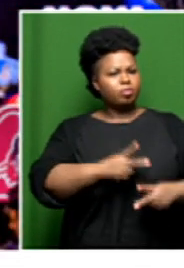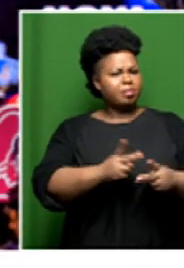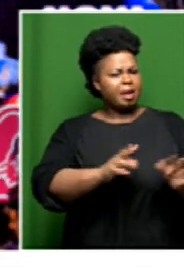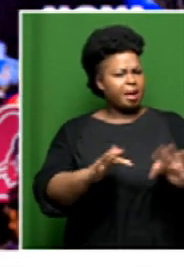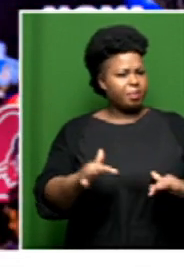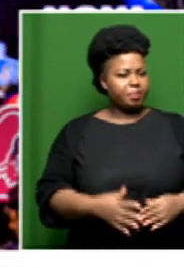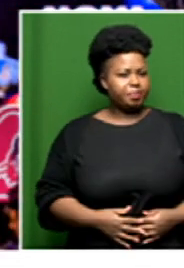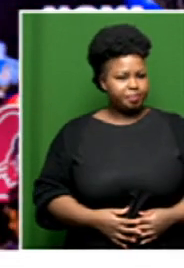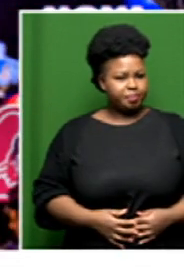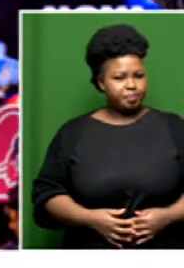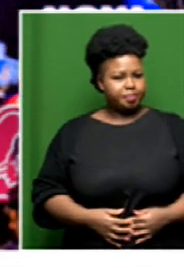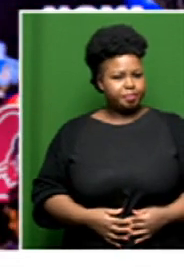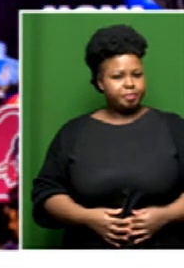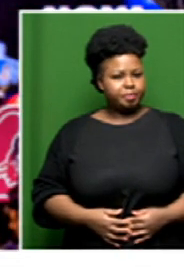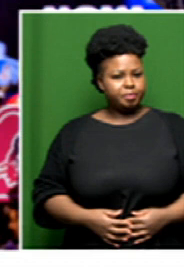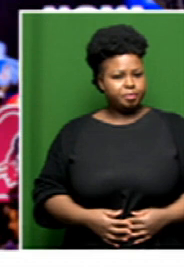preparing for this big stage?